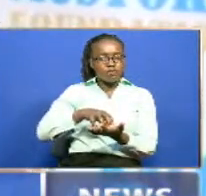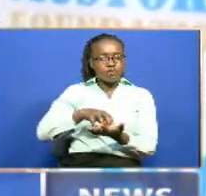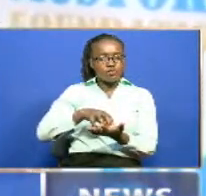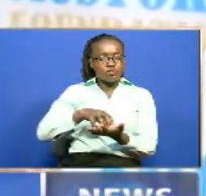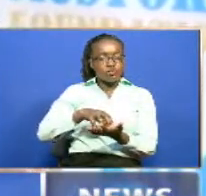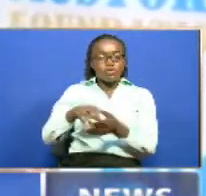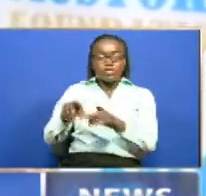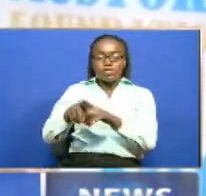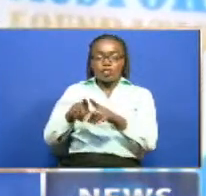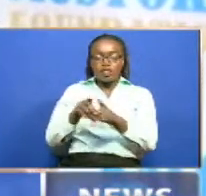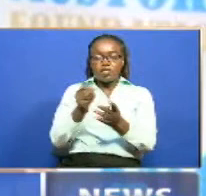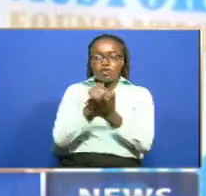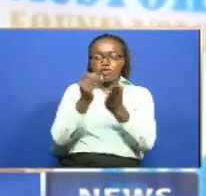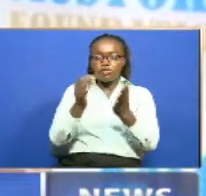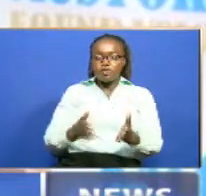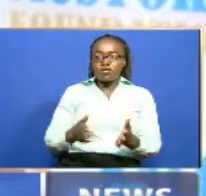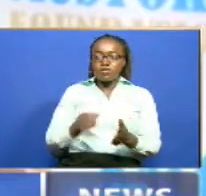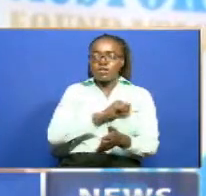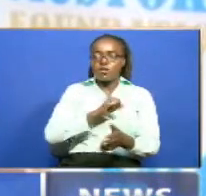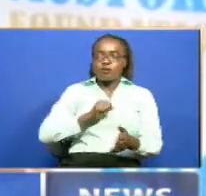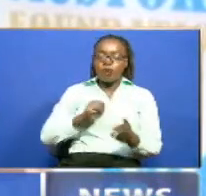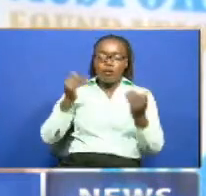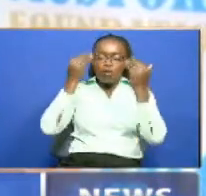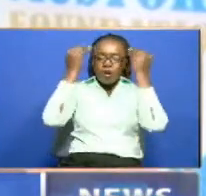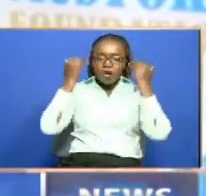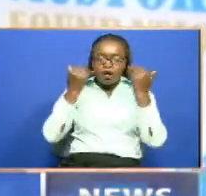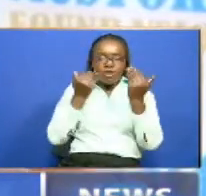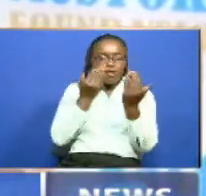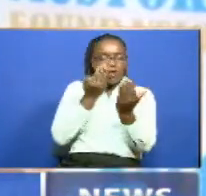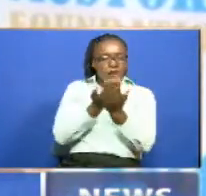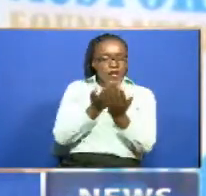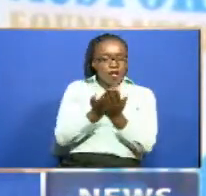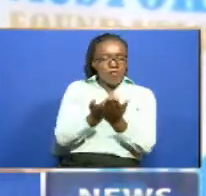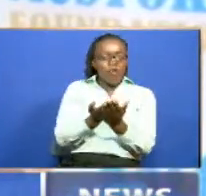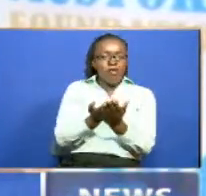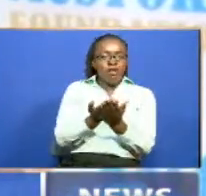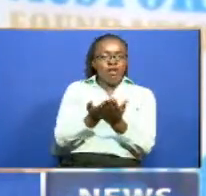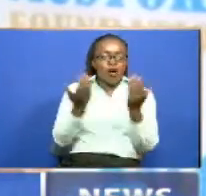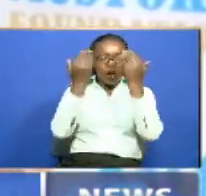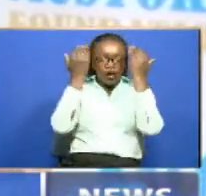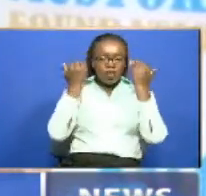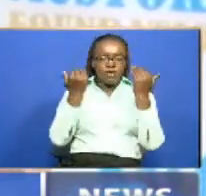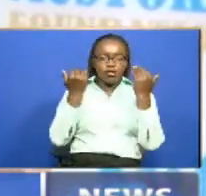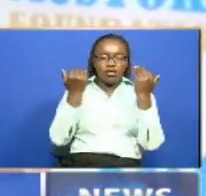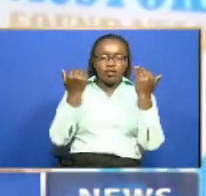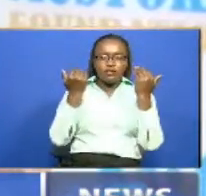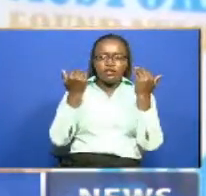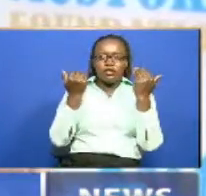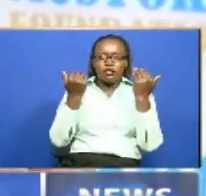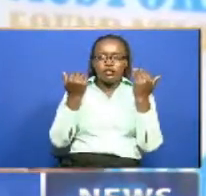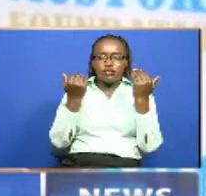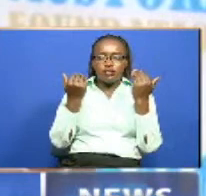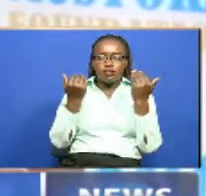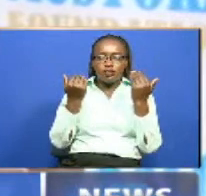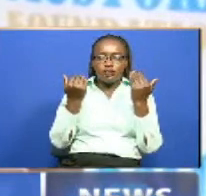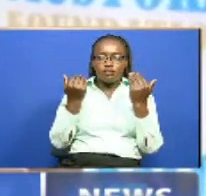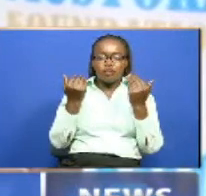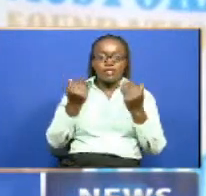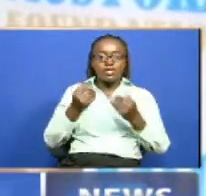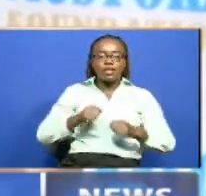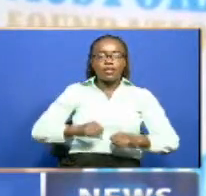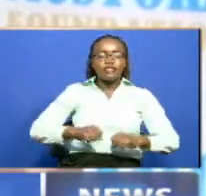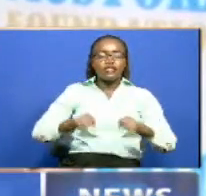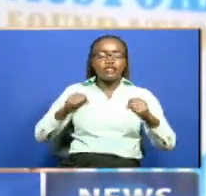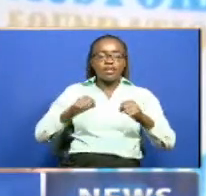even as an officer of the Supreme Court and the Court of Appeal and, an officer of the High Court, being a senior counsel,